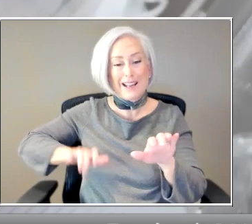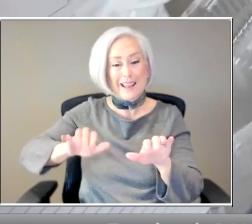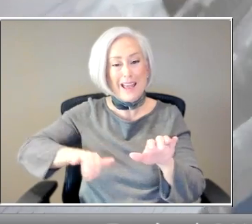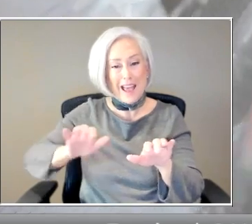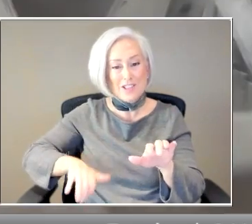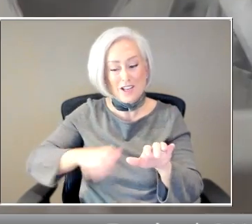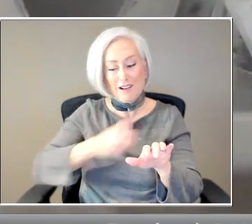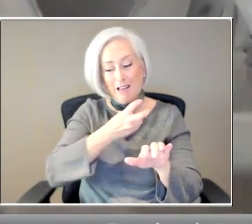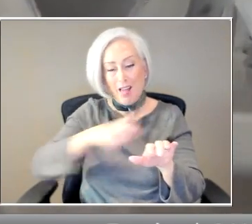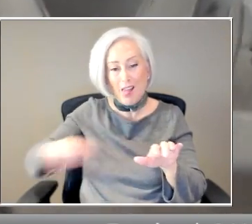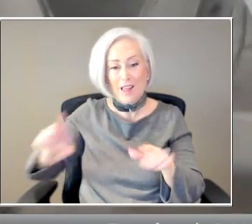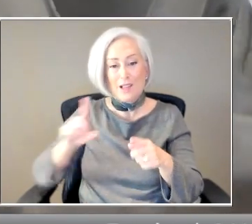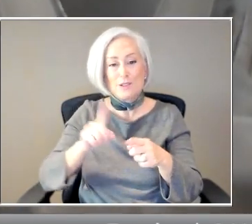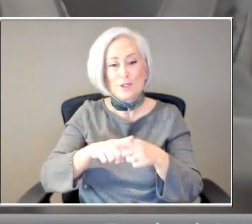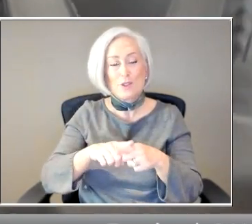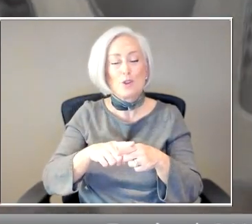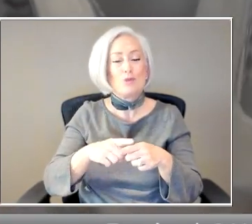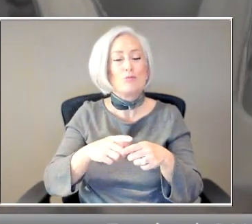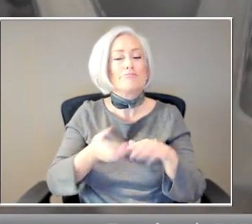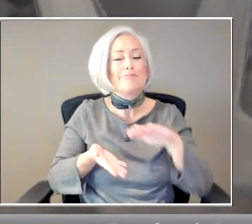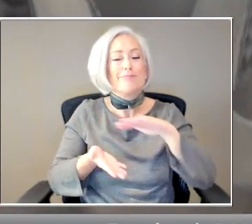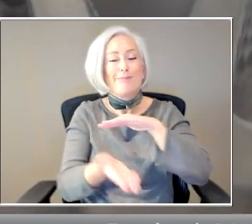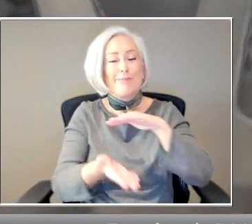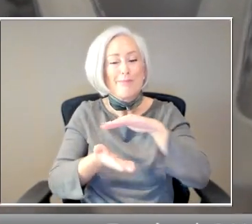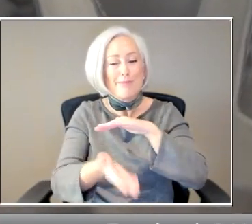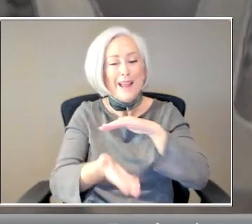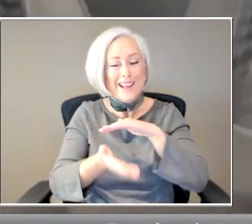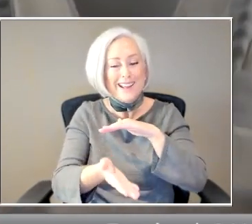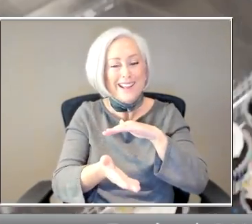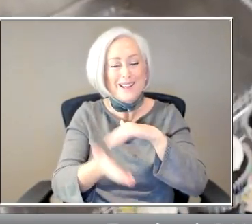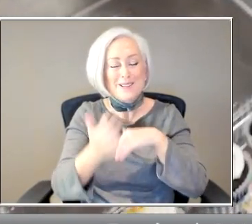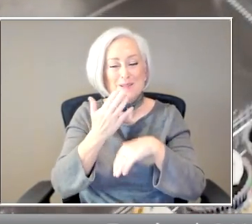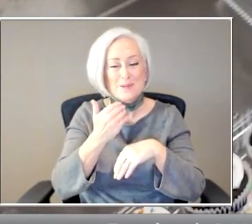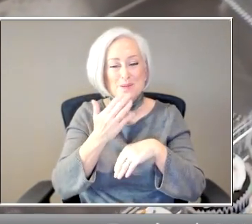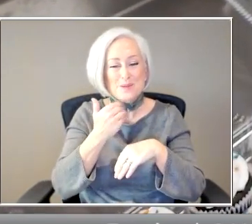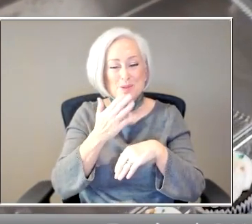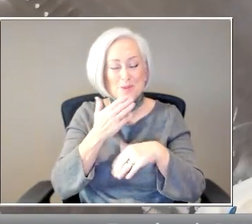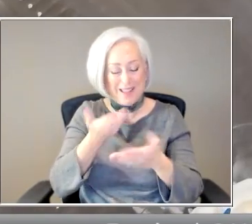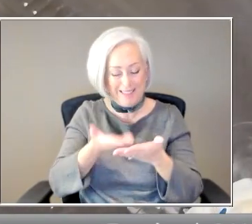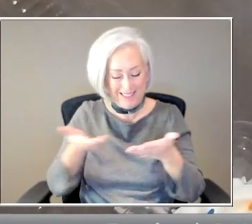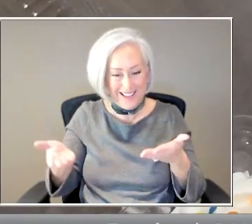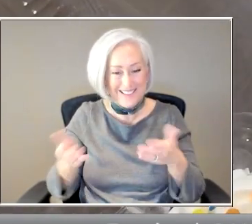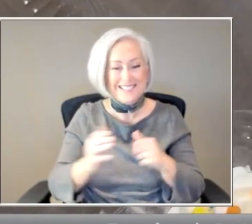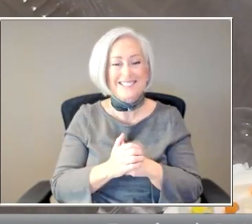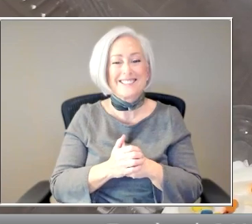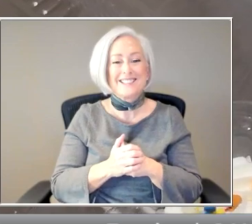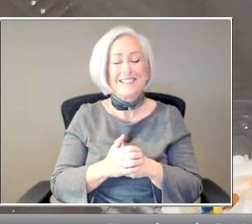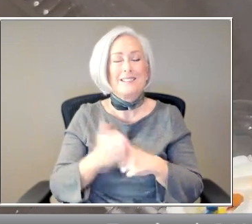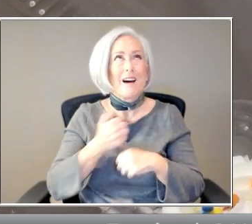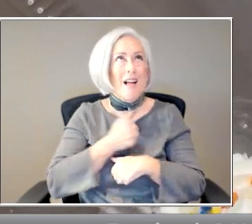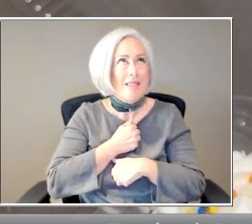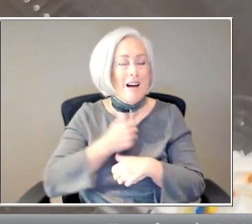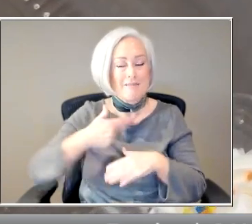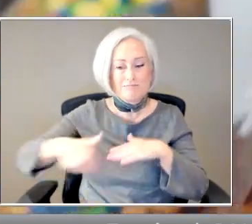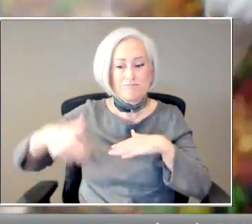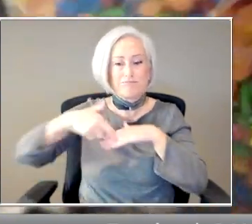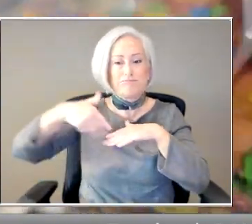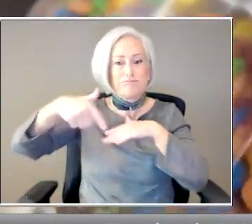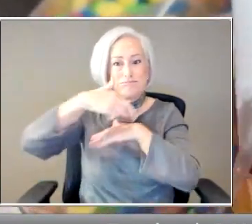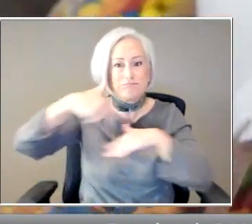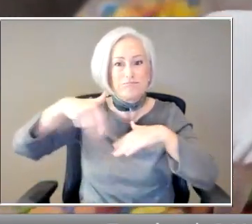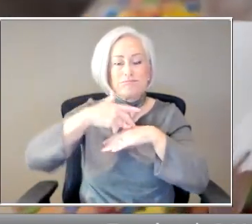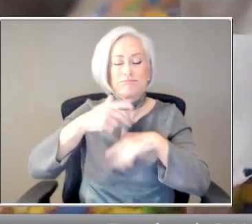decorating sweets. I love being up and moving around. It's honestly my favorite thing to do. I can't sit still. I never can. Active and